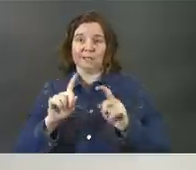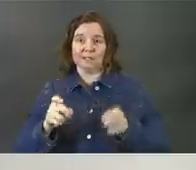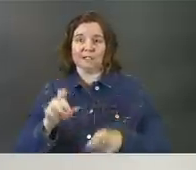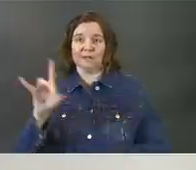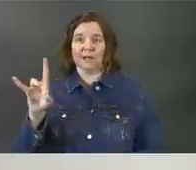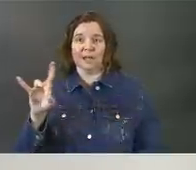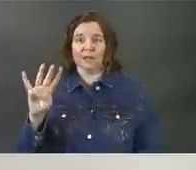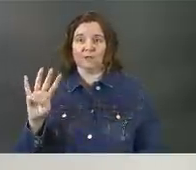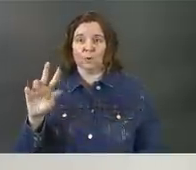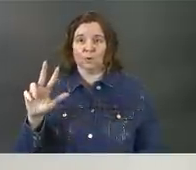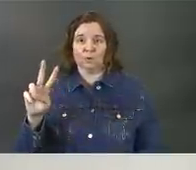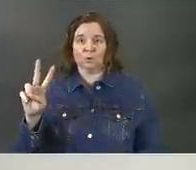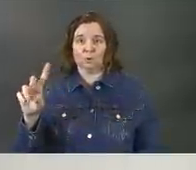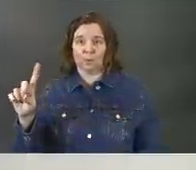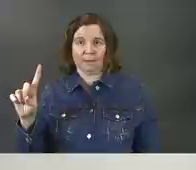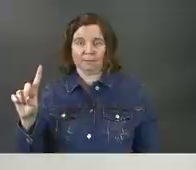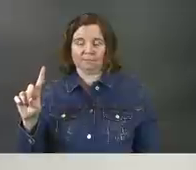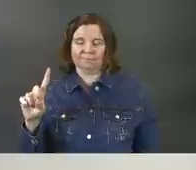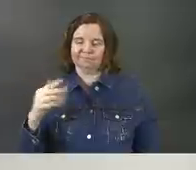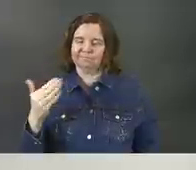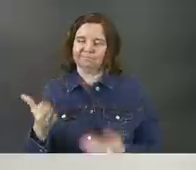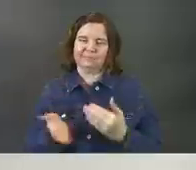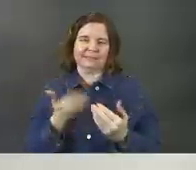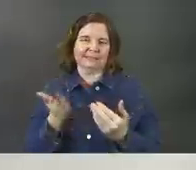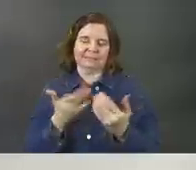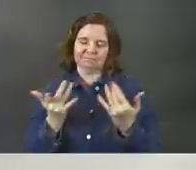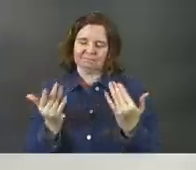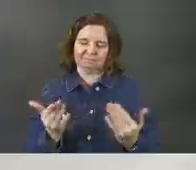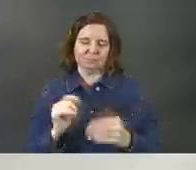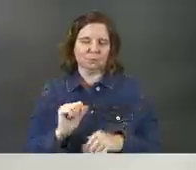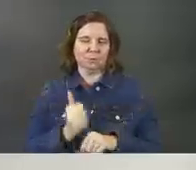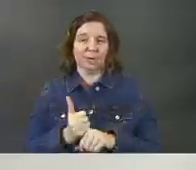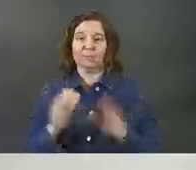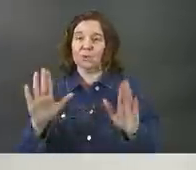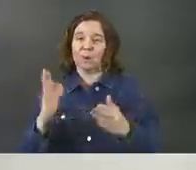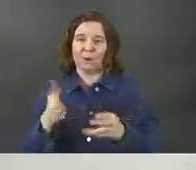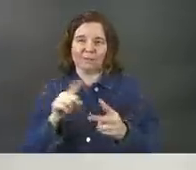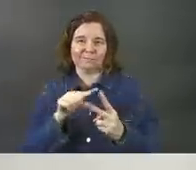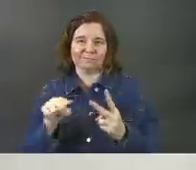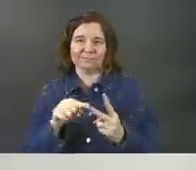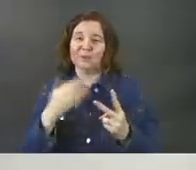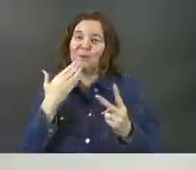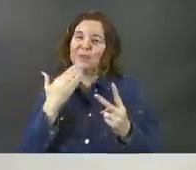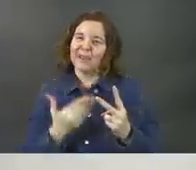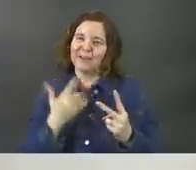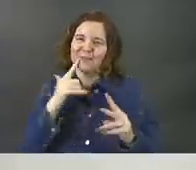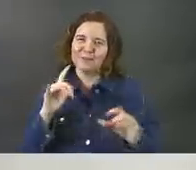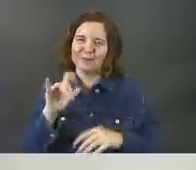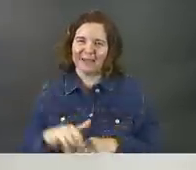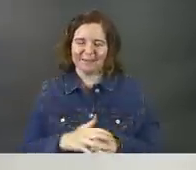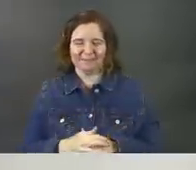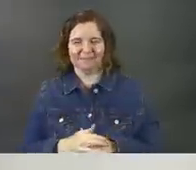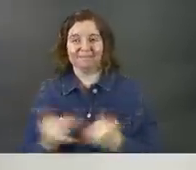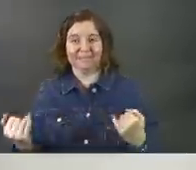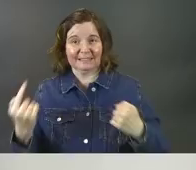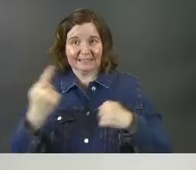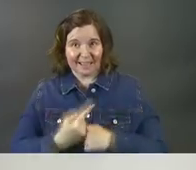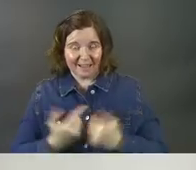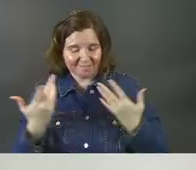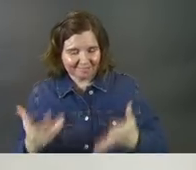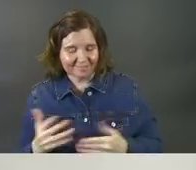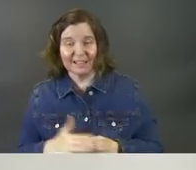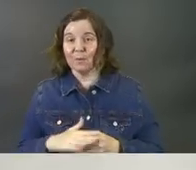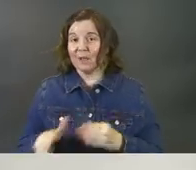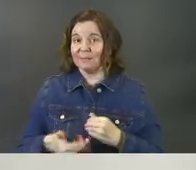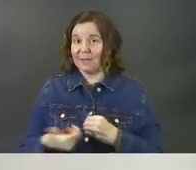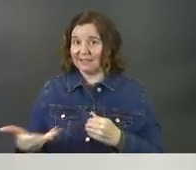number 84321. Super easy to use and set up. Great ways to do that, so thank you guys for doing that today. We've got